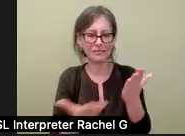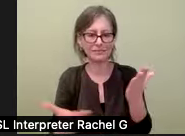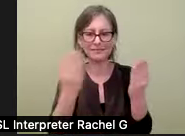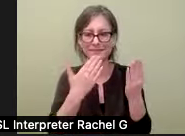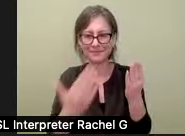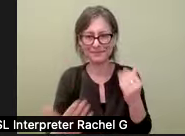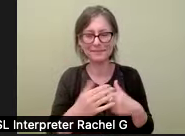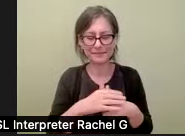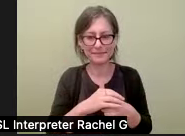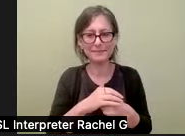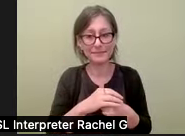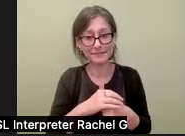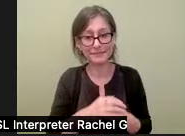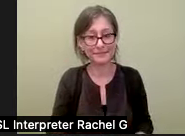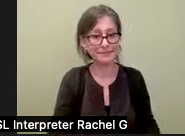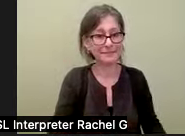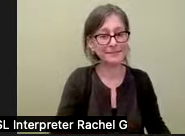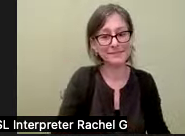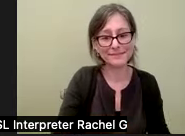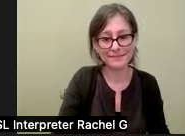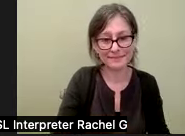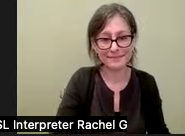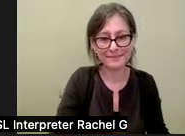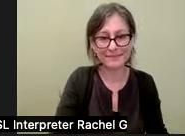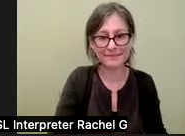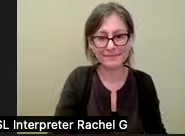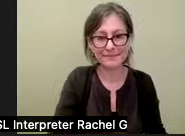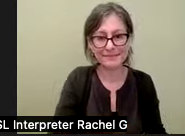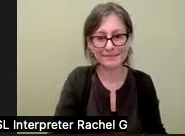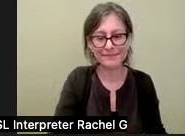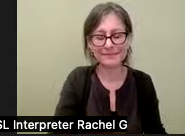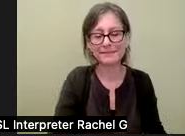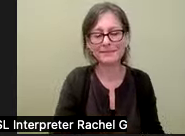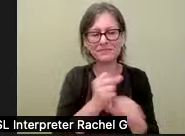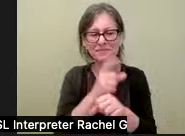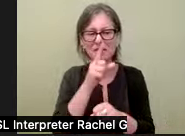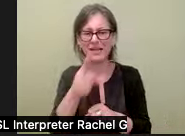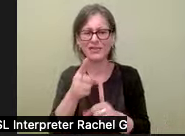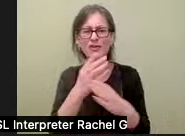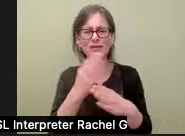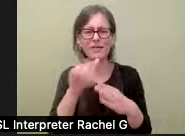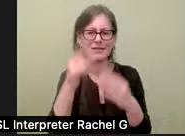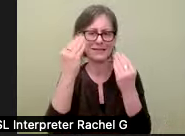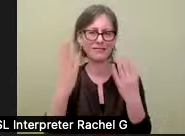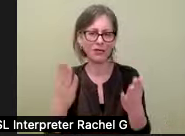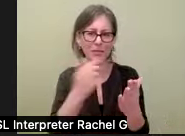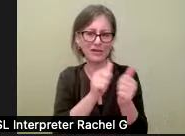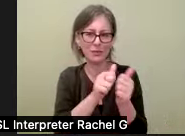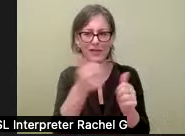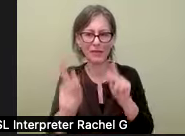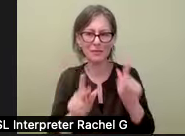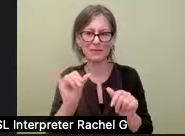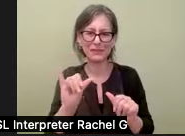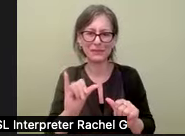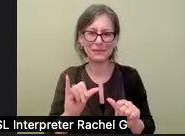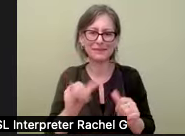what to do. And you may have family or friends or colleagues who live at the beach, so making sure that you share this information with them is really important too.